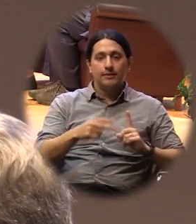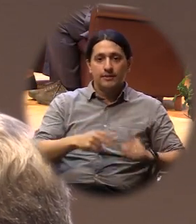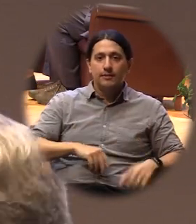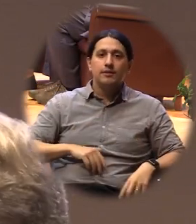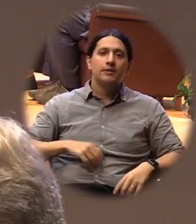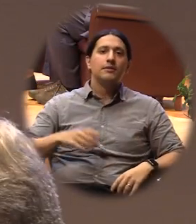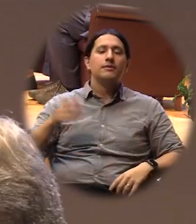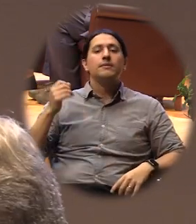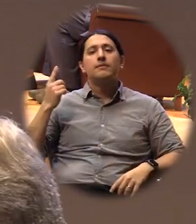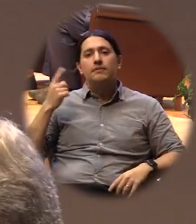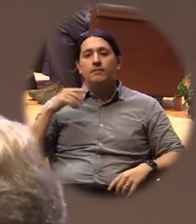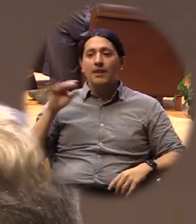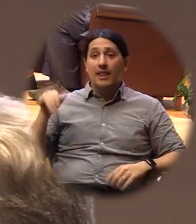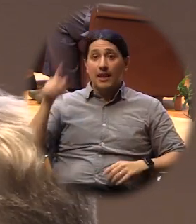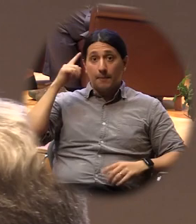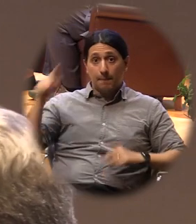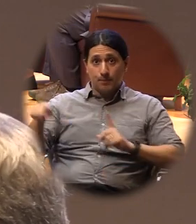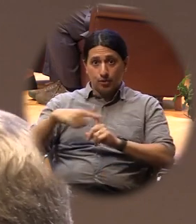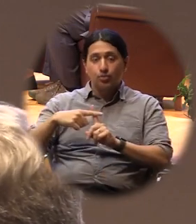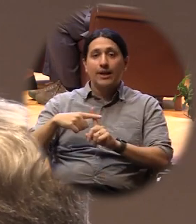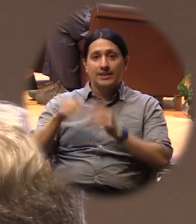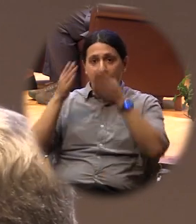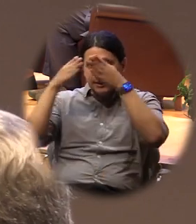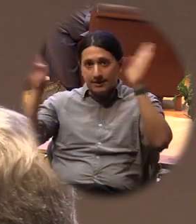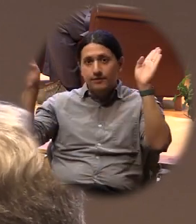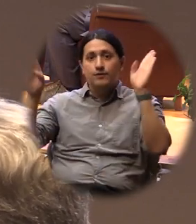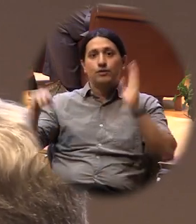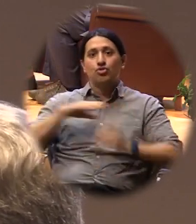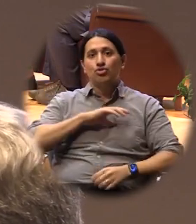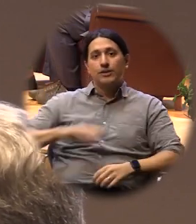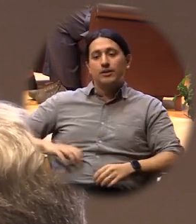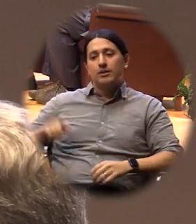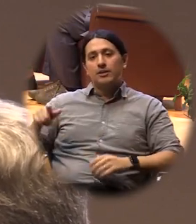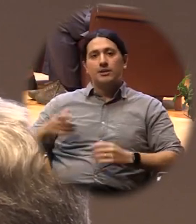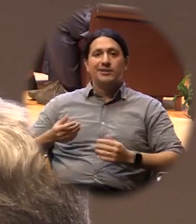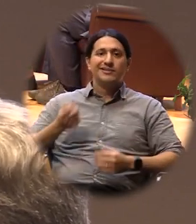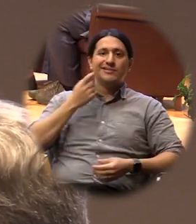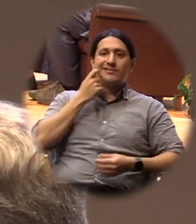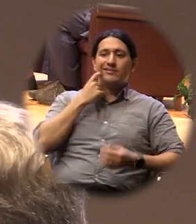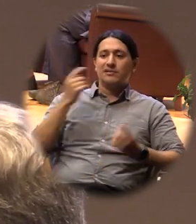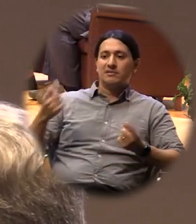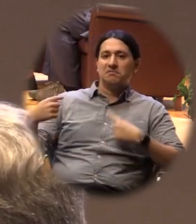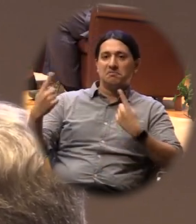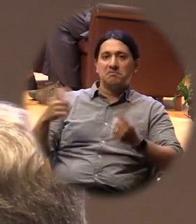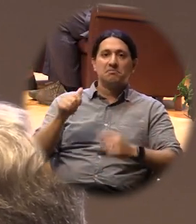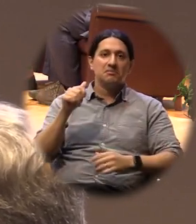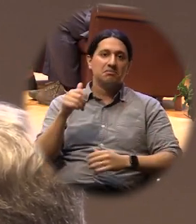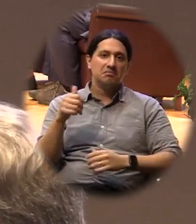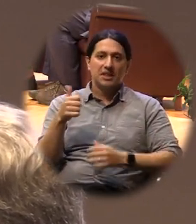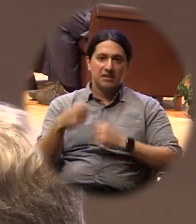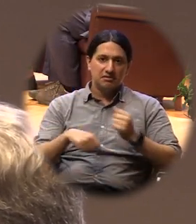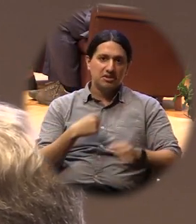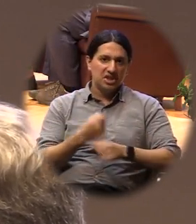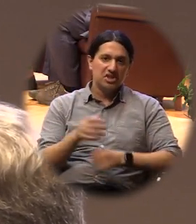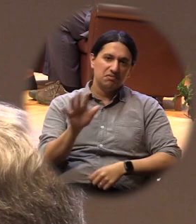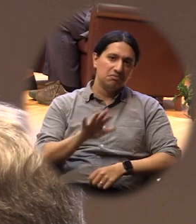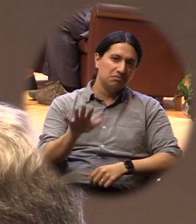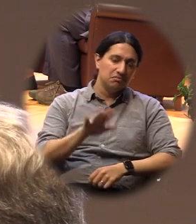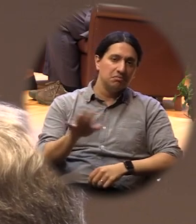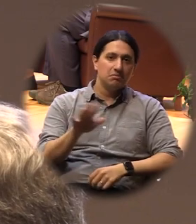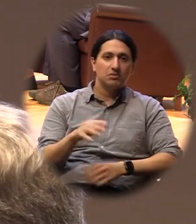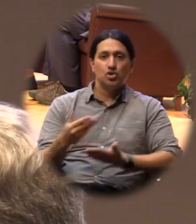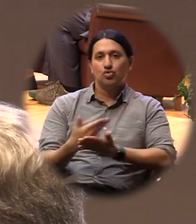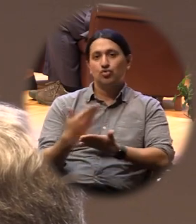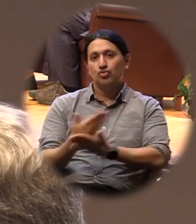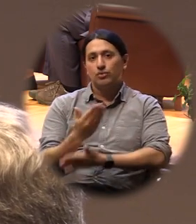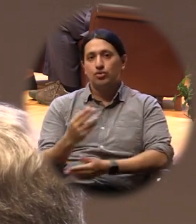of a movement that's happened in the past, like, decade or so. It's kind of a coined term. But